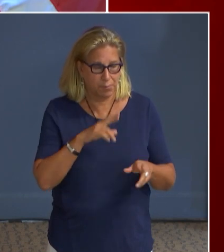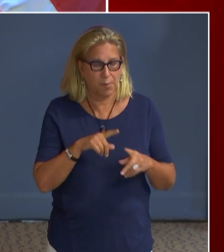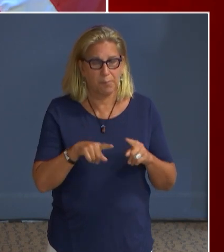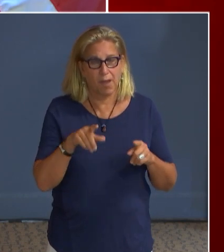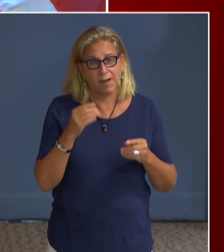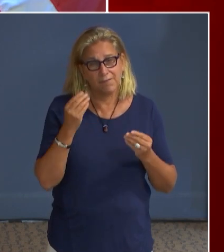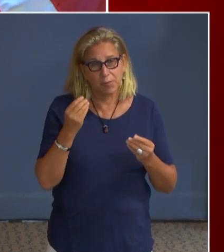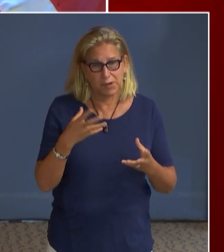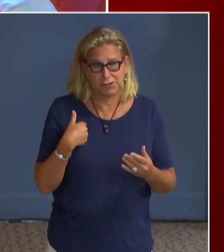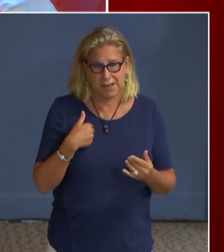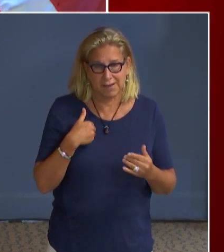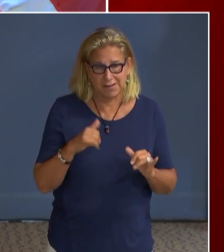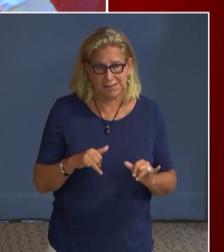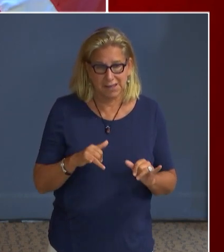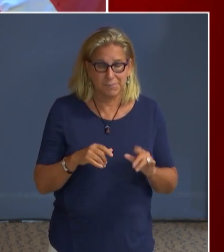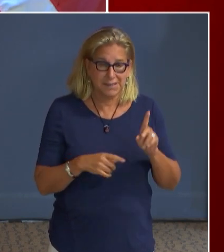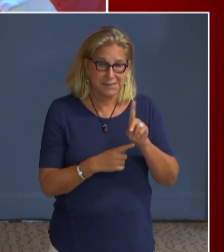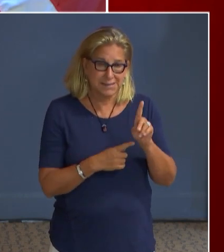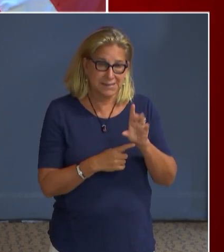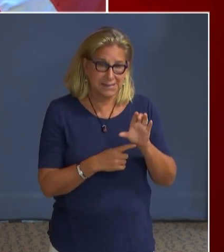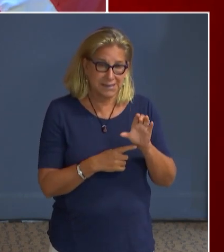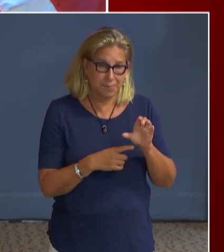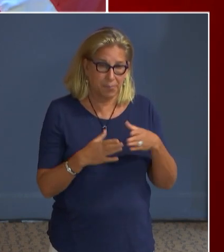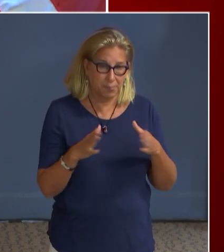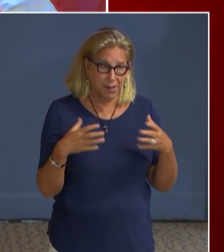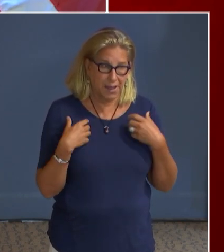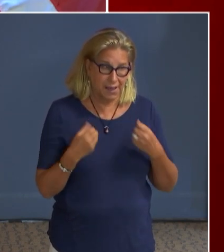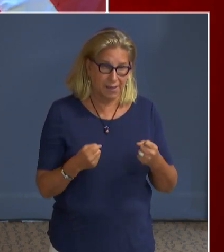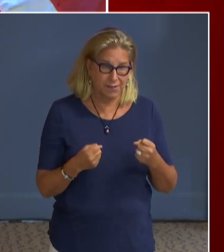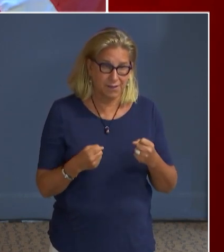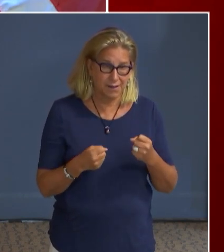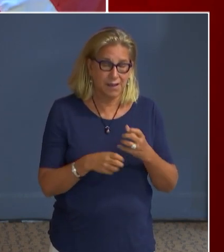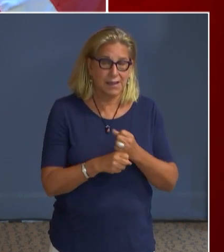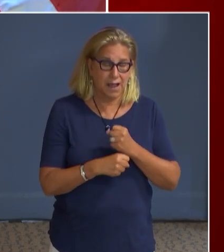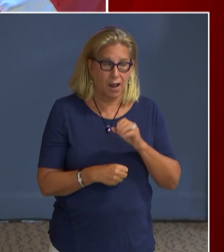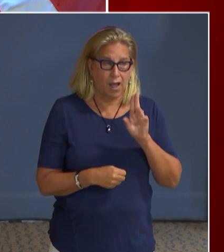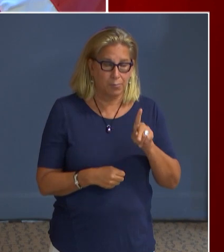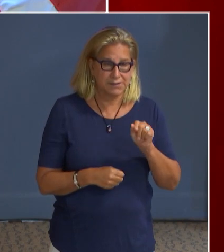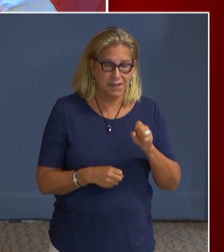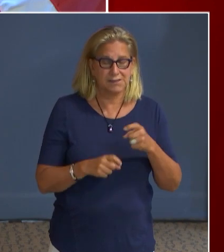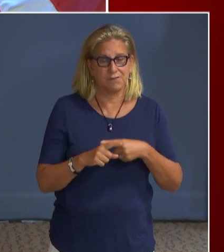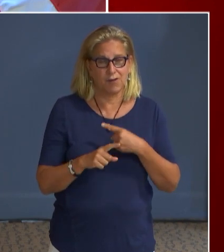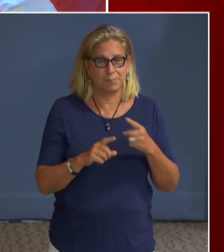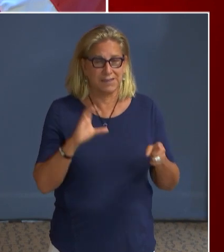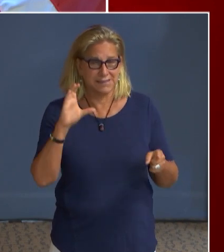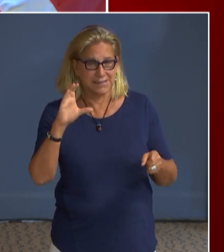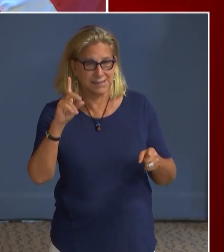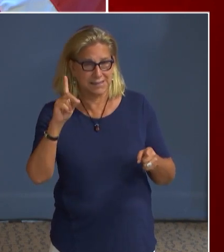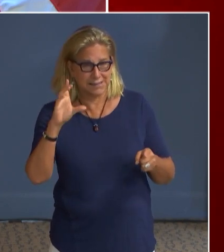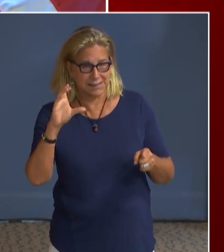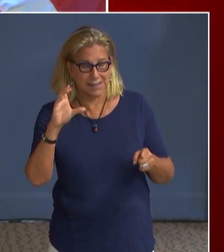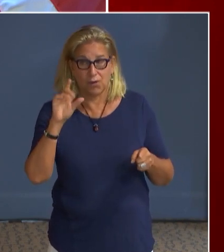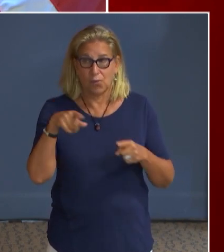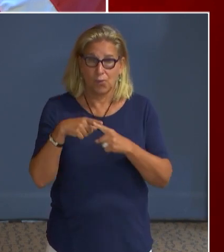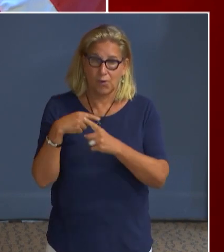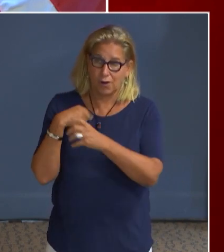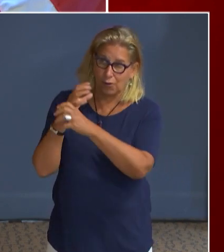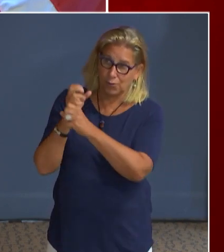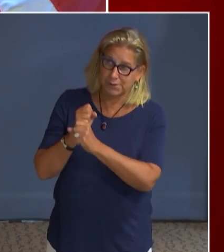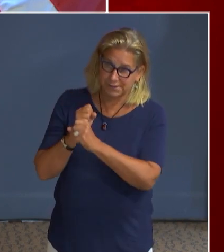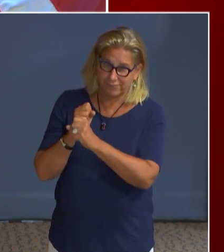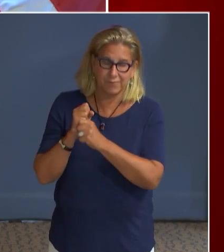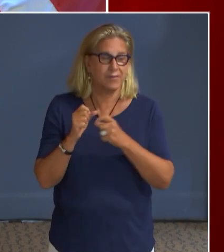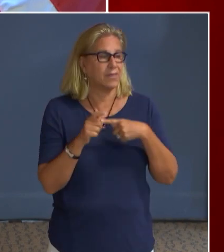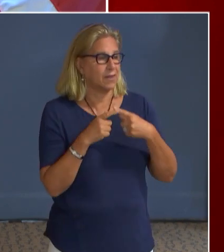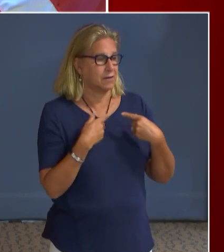get an update from the CDC, we will provide that information. They are